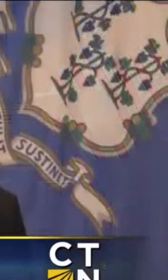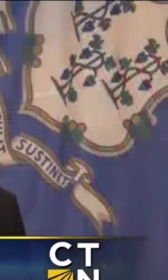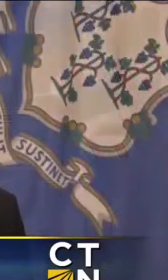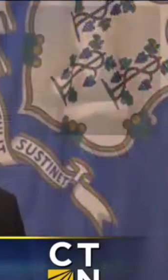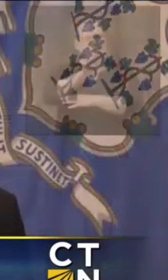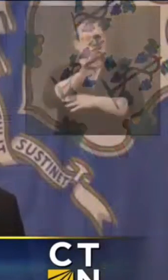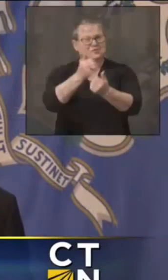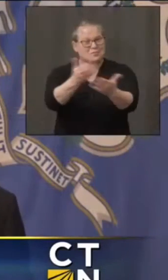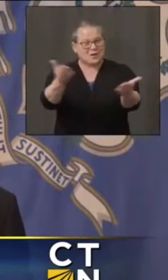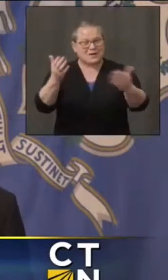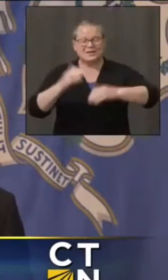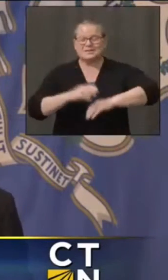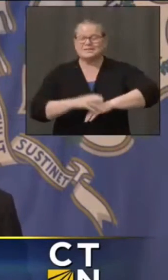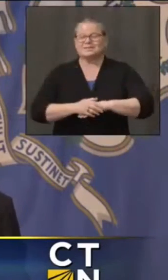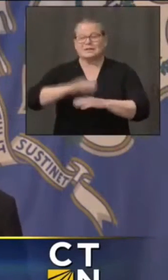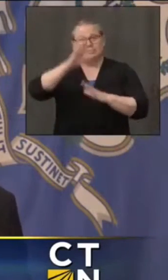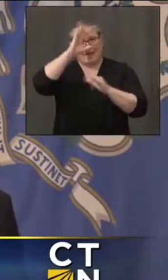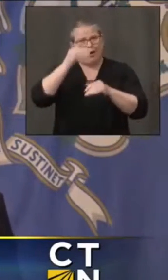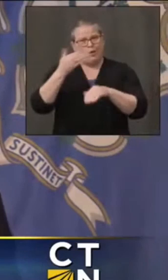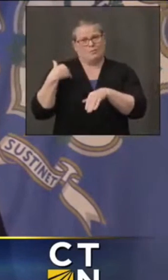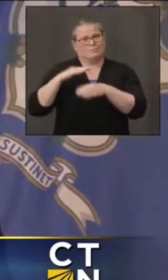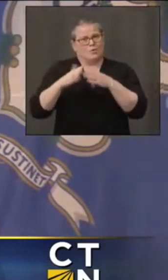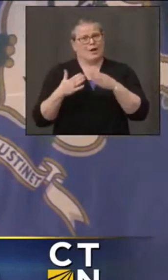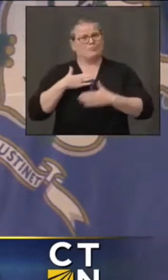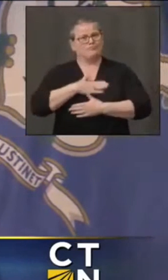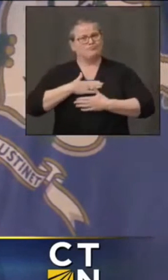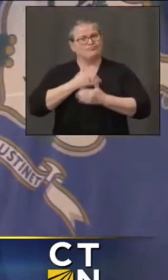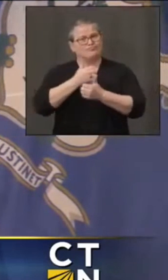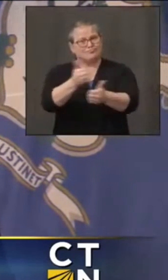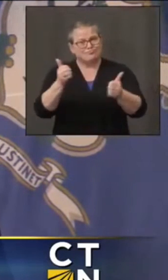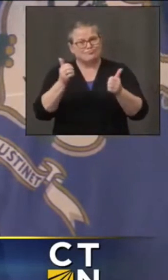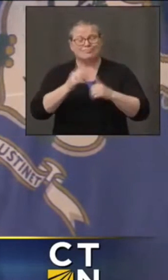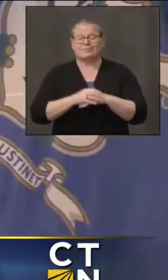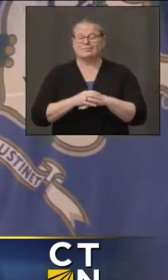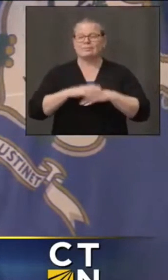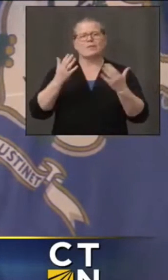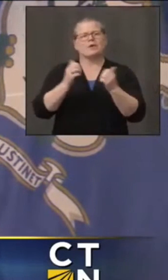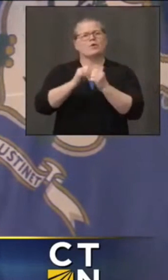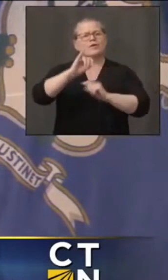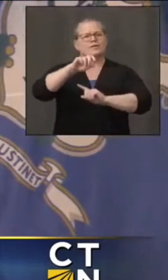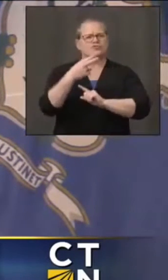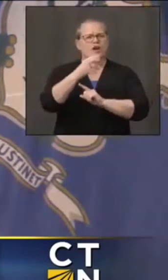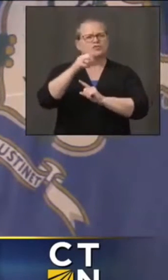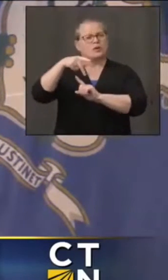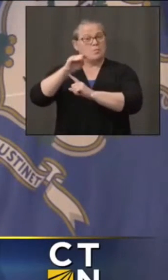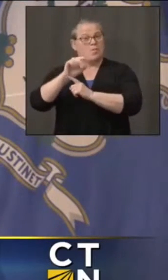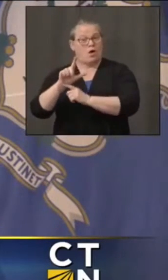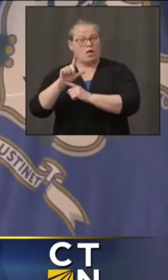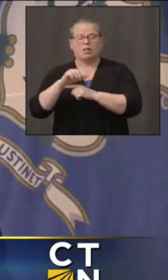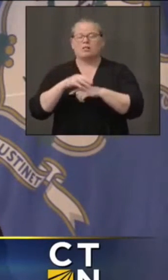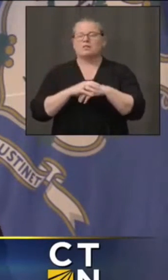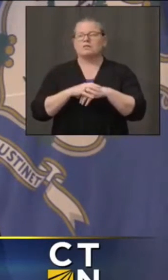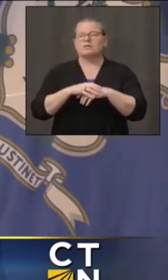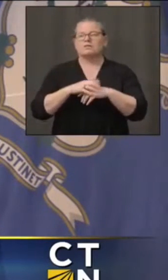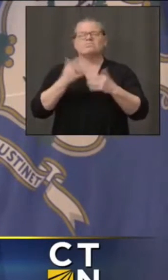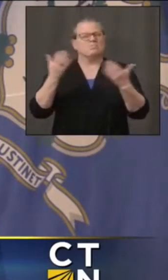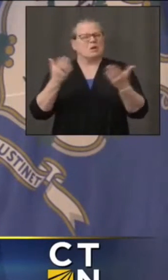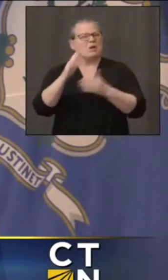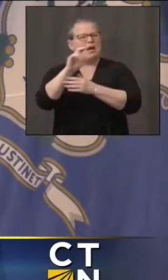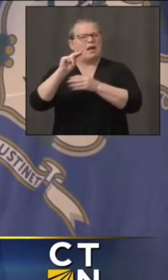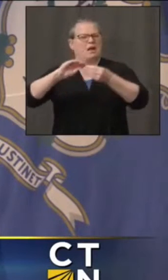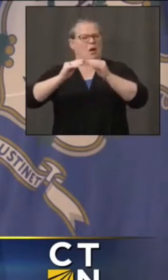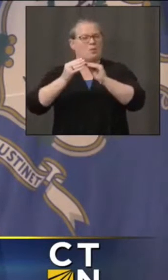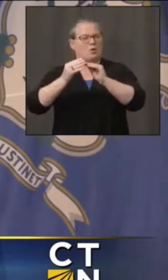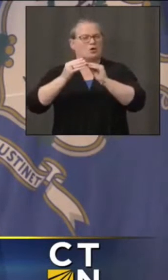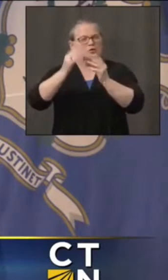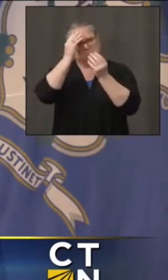Everybody, hope you had a good weekend. Here with Josh and Paul, give you an update here in Connecticut and what we're seeing around the